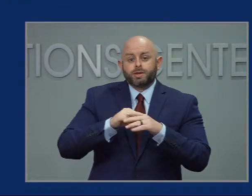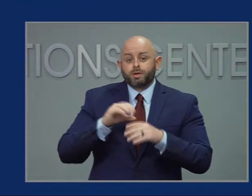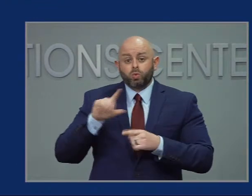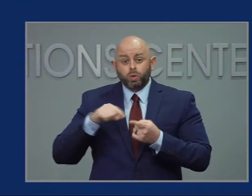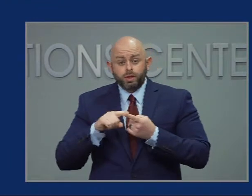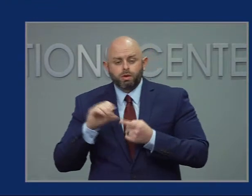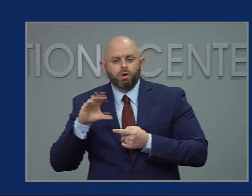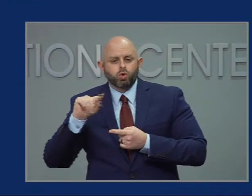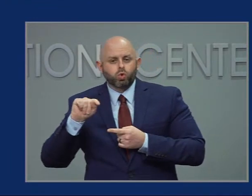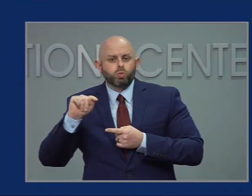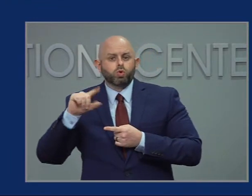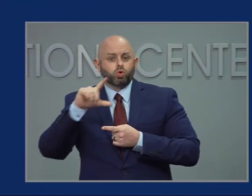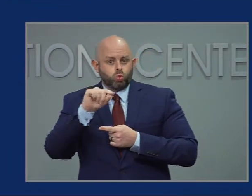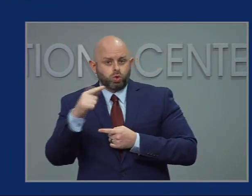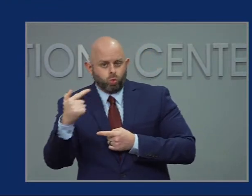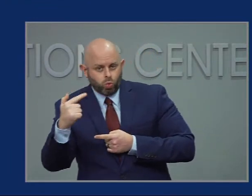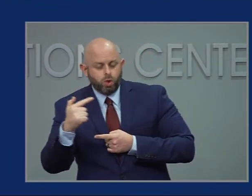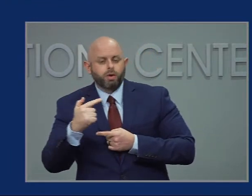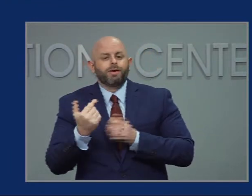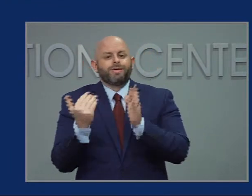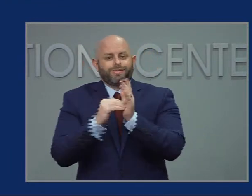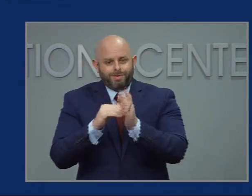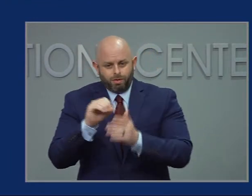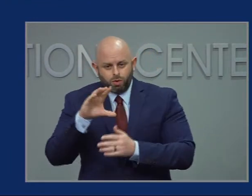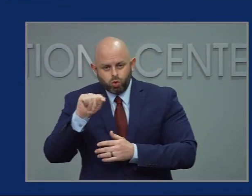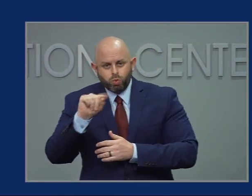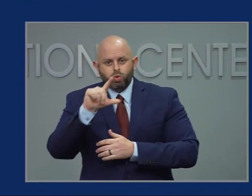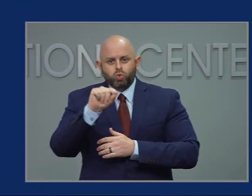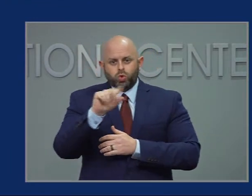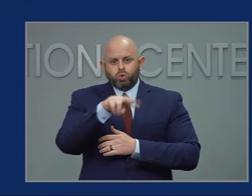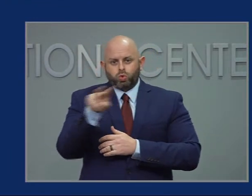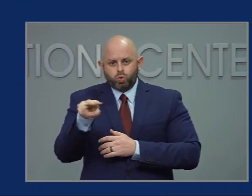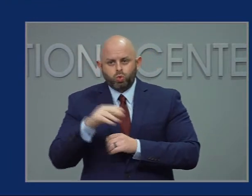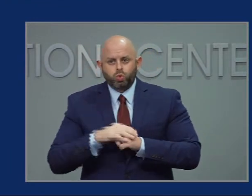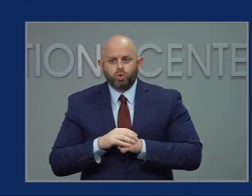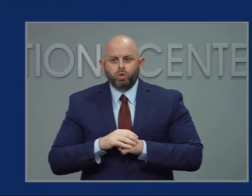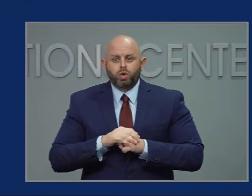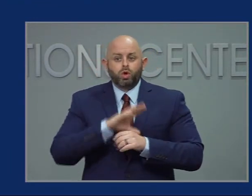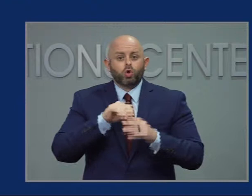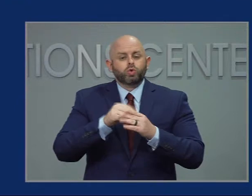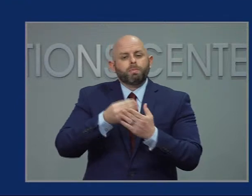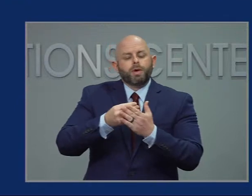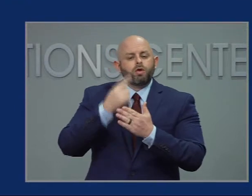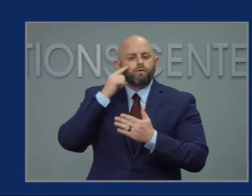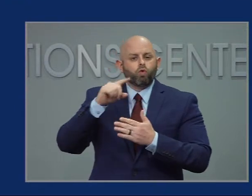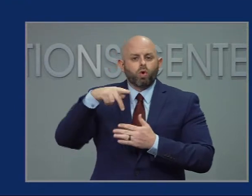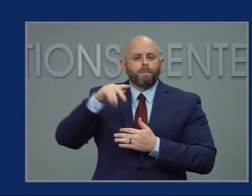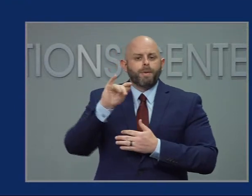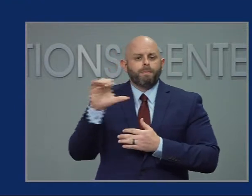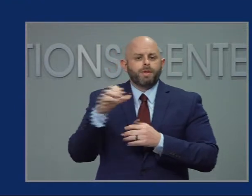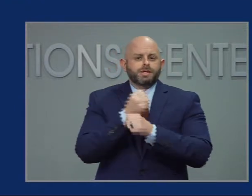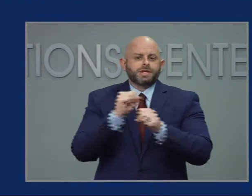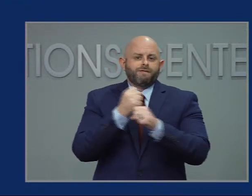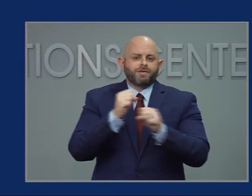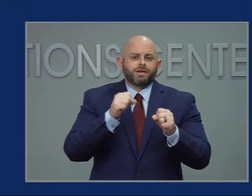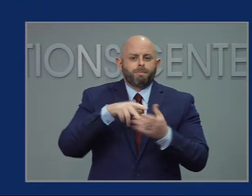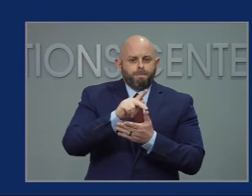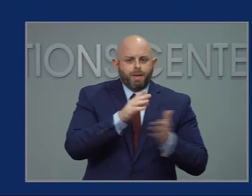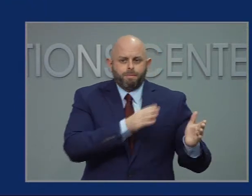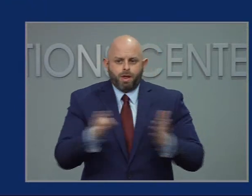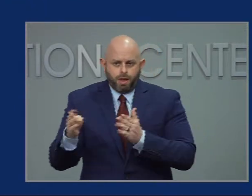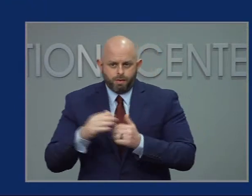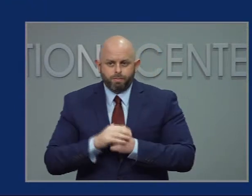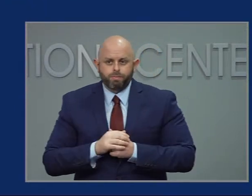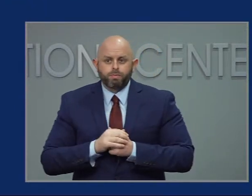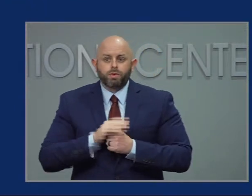2021 and in October 2022. It also includes money for a public safety pay plan. It also includes